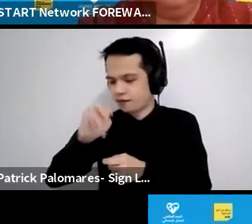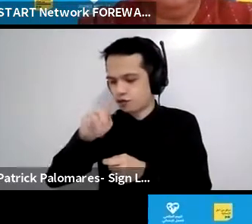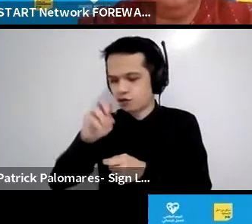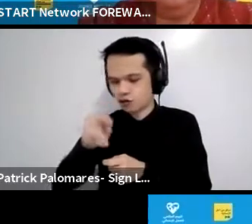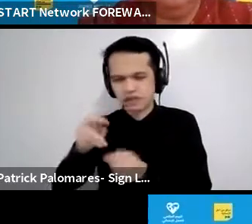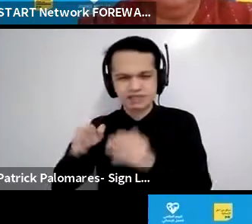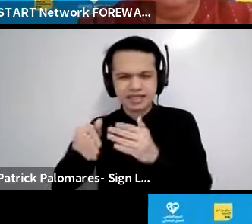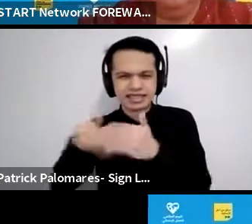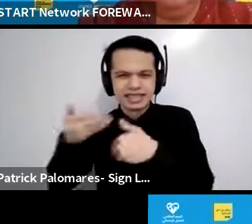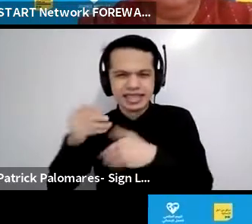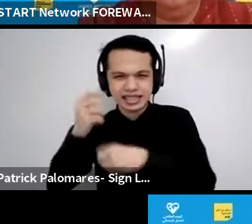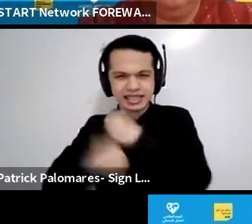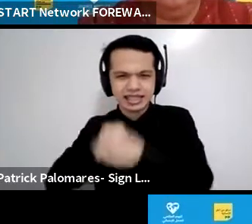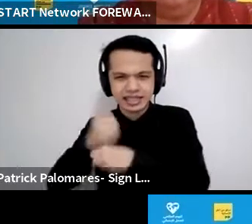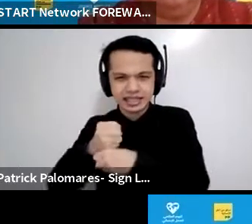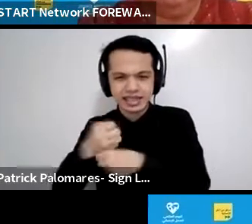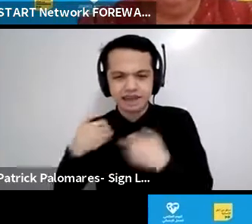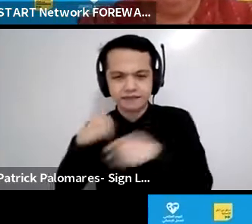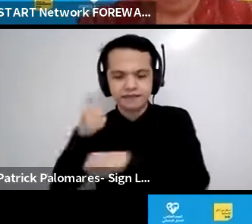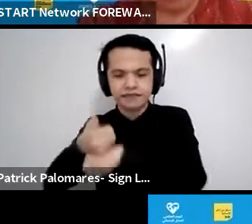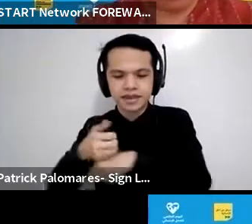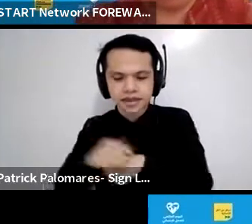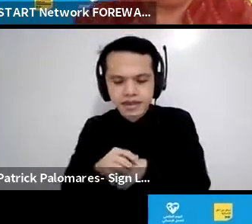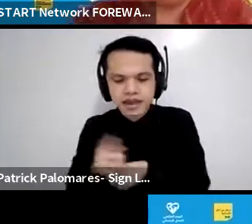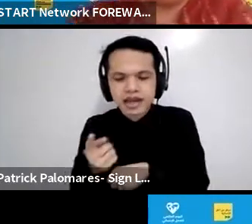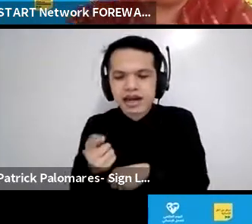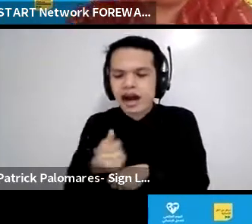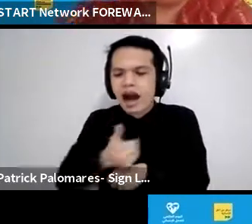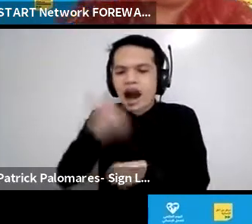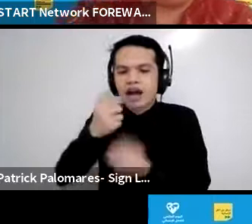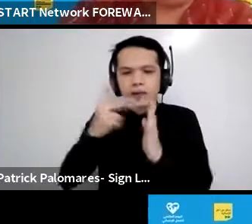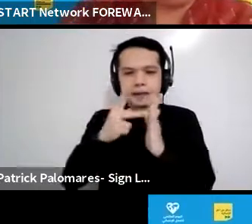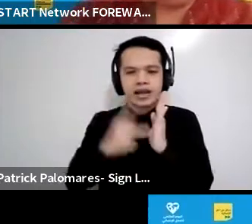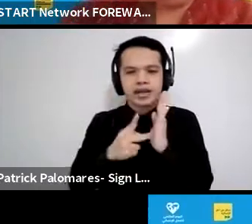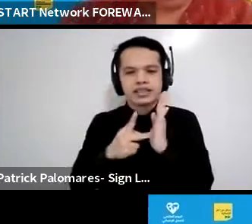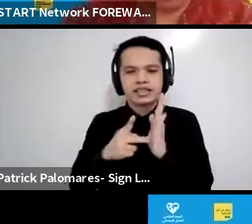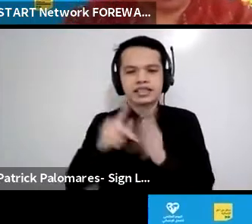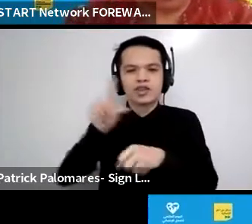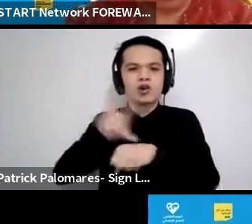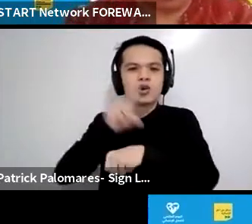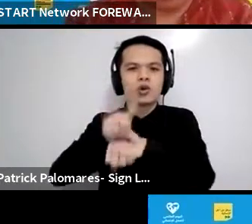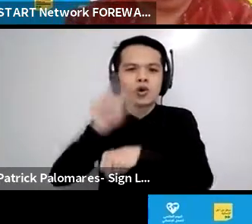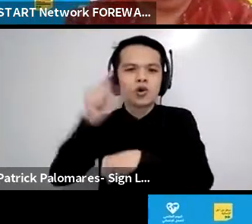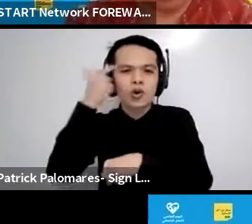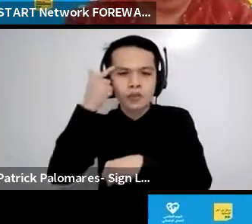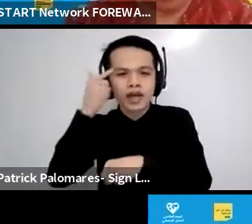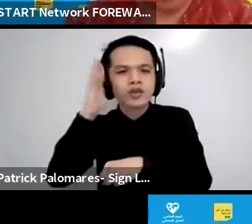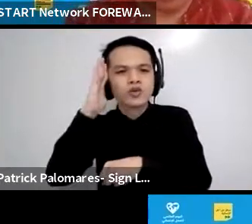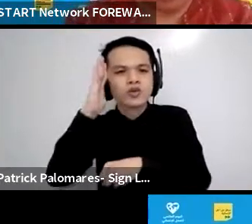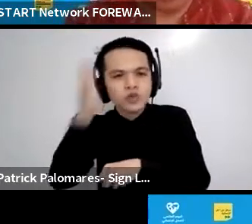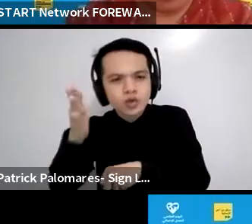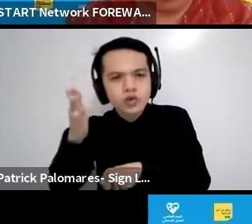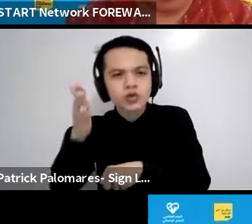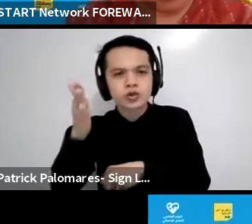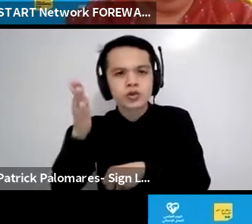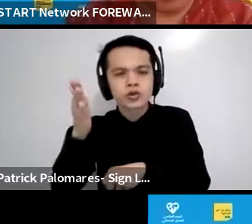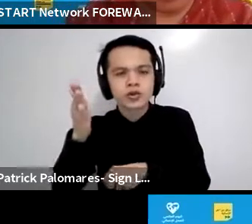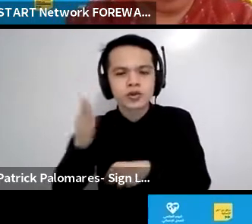year. But then another policy is that the local governments will soon be